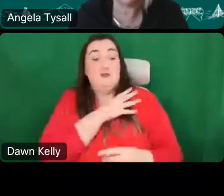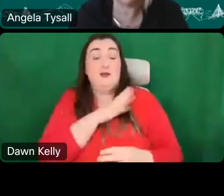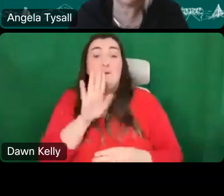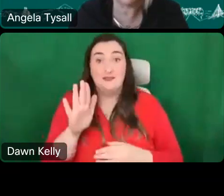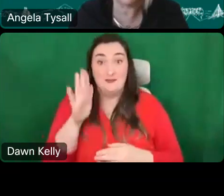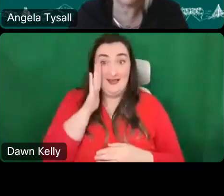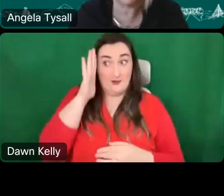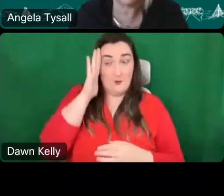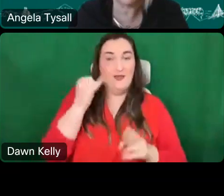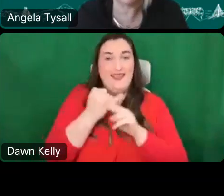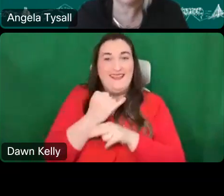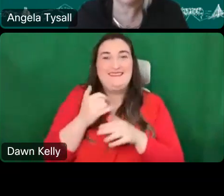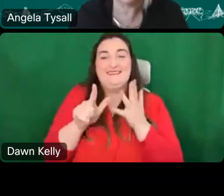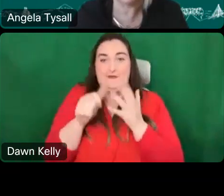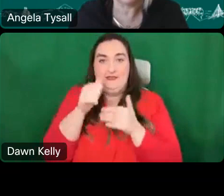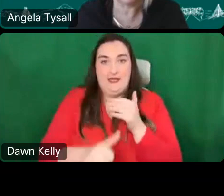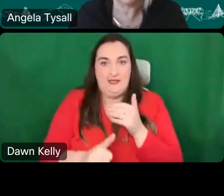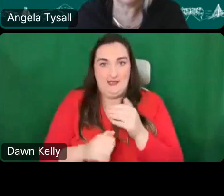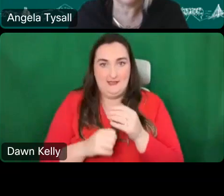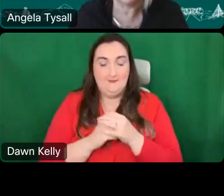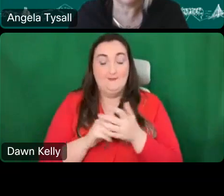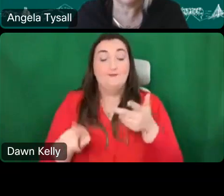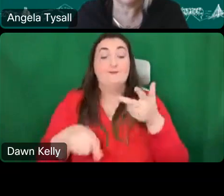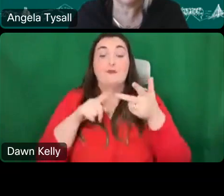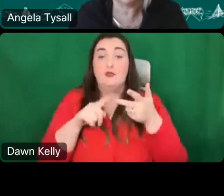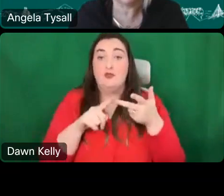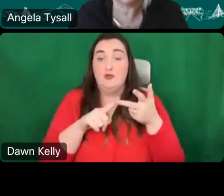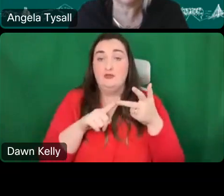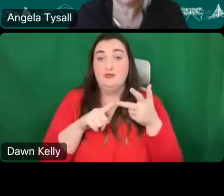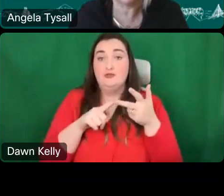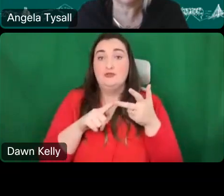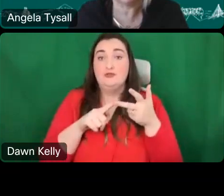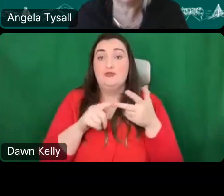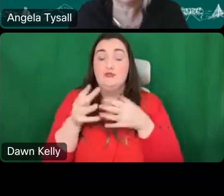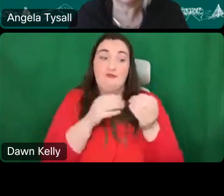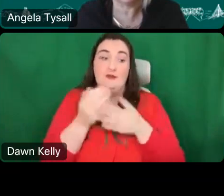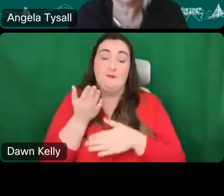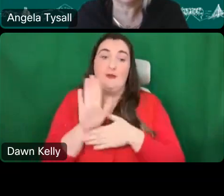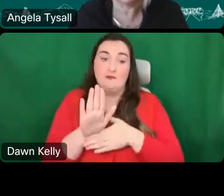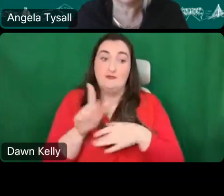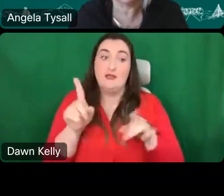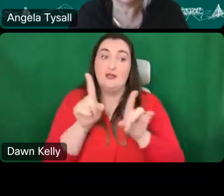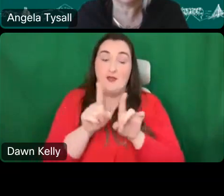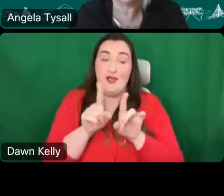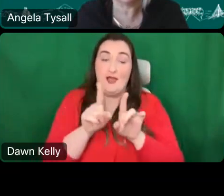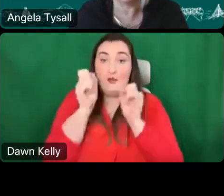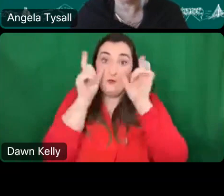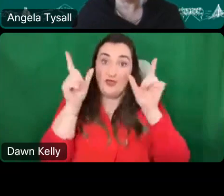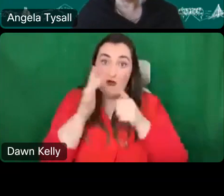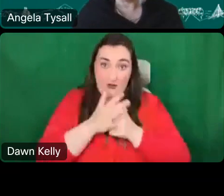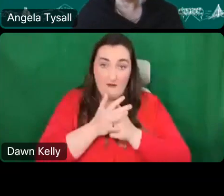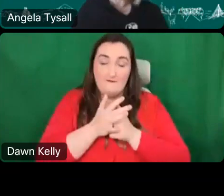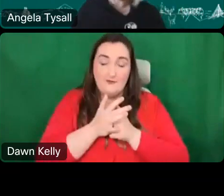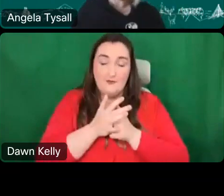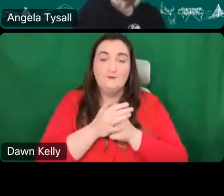days. And the third thing that we must also be cognizant of is that all